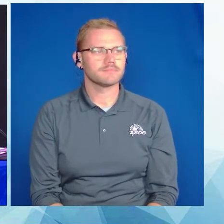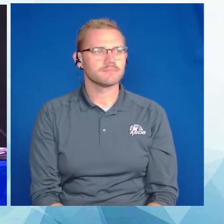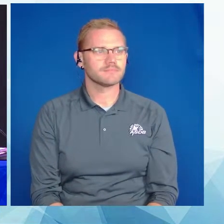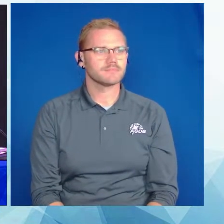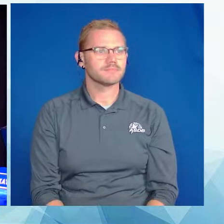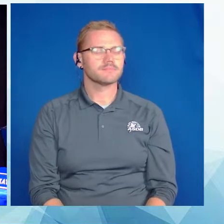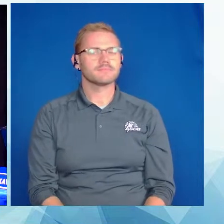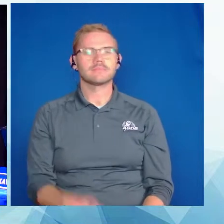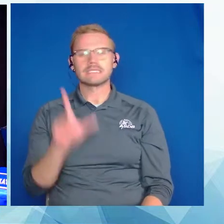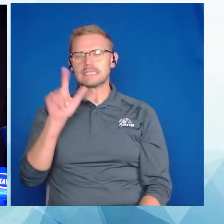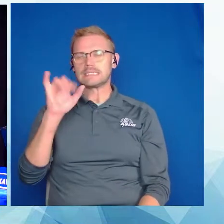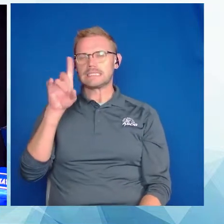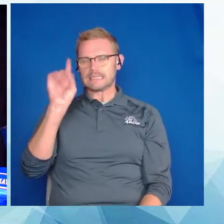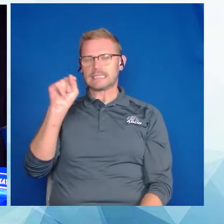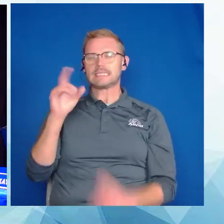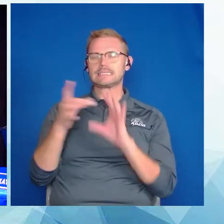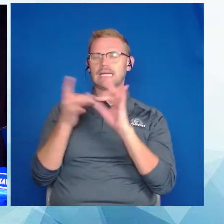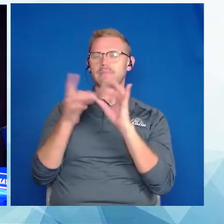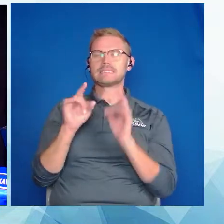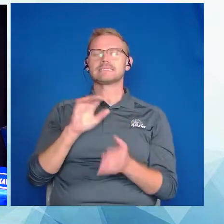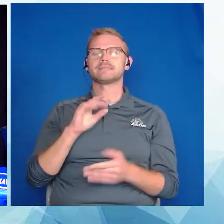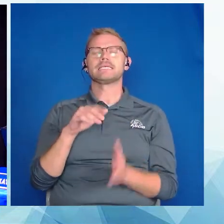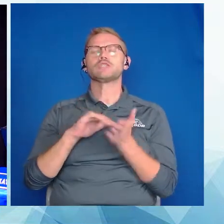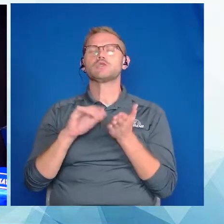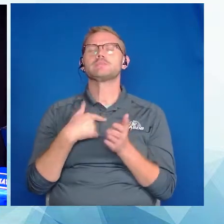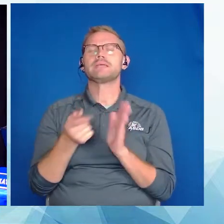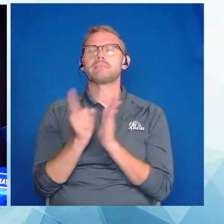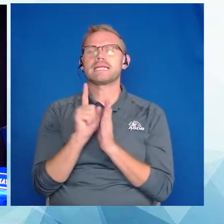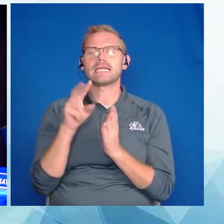This is Linda. Just give me a moment. I'd like to look back.